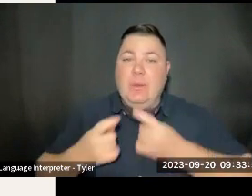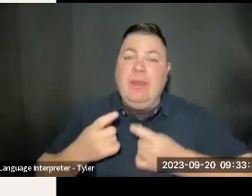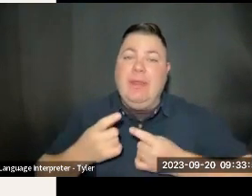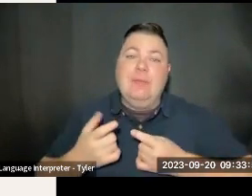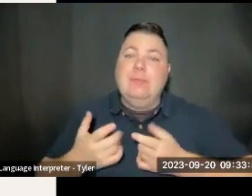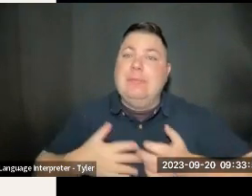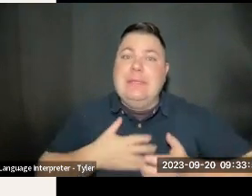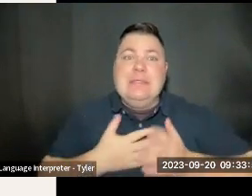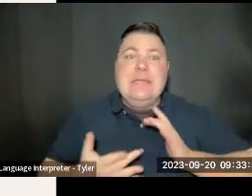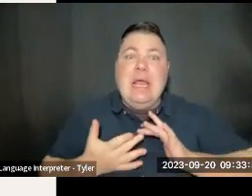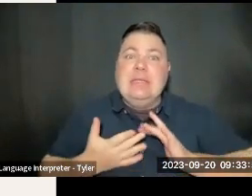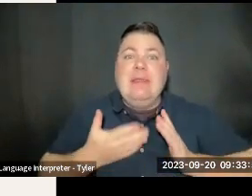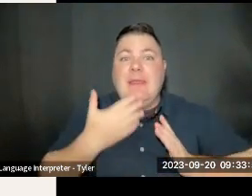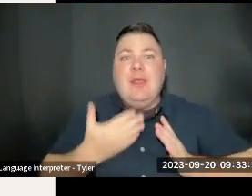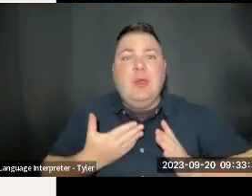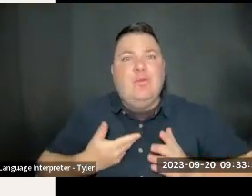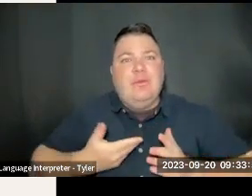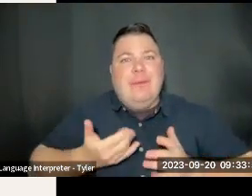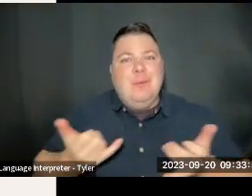giving me this opportunity.